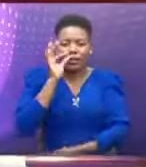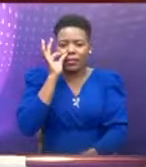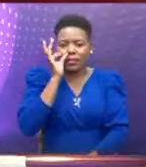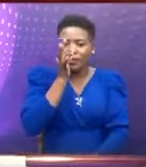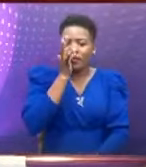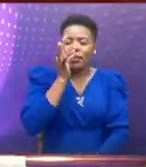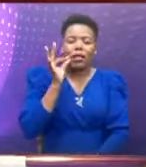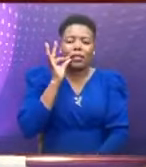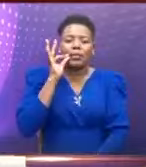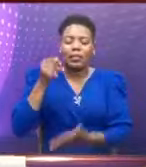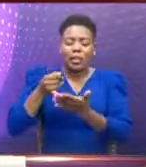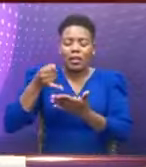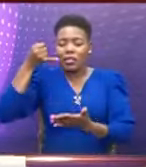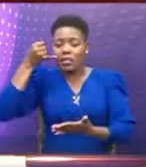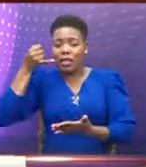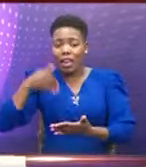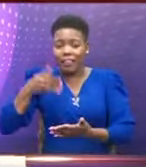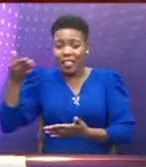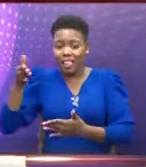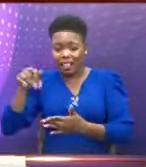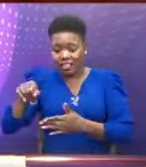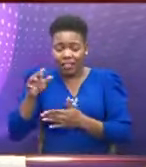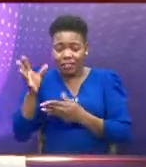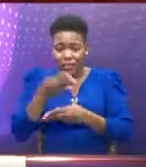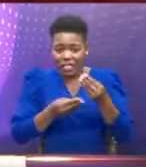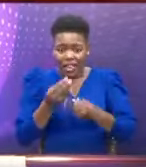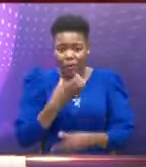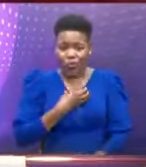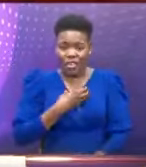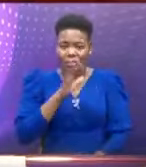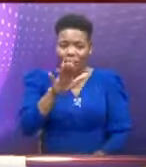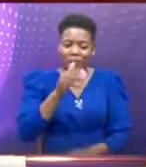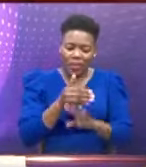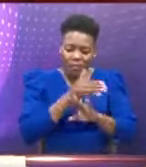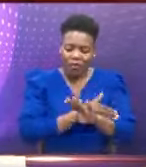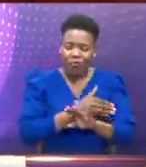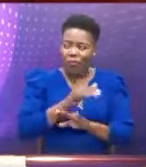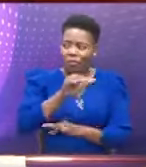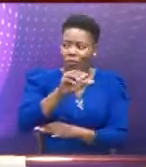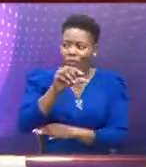internal security minister, the late Honorable George Saitoti,